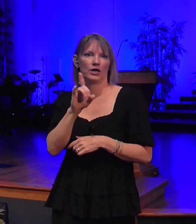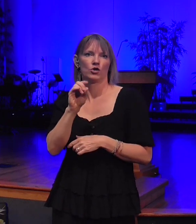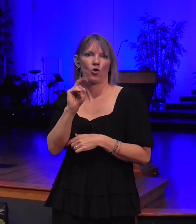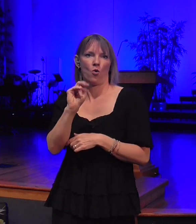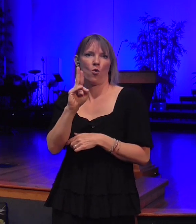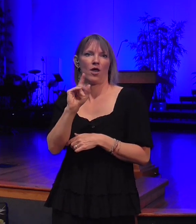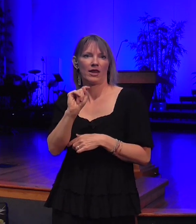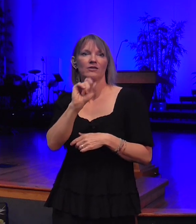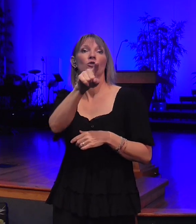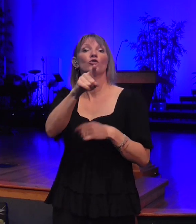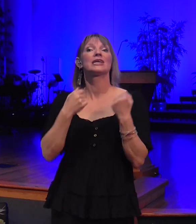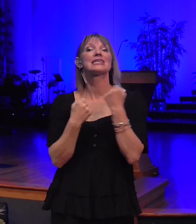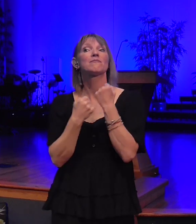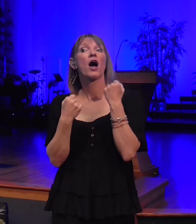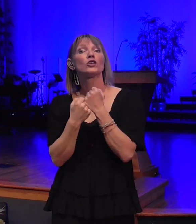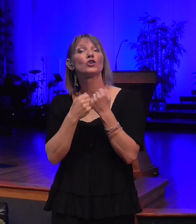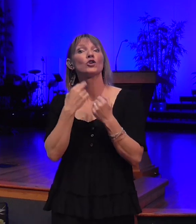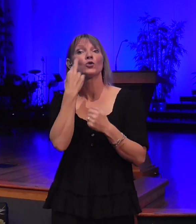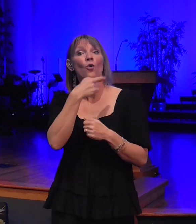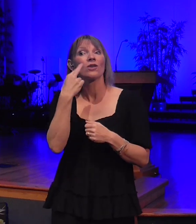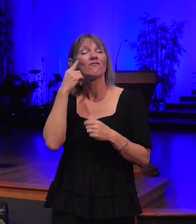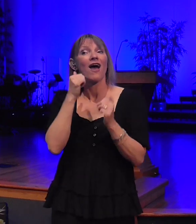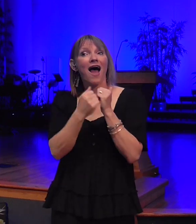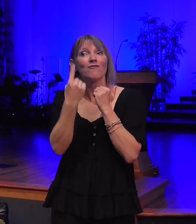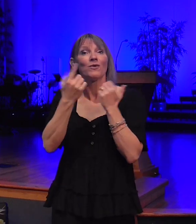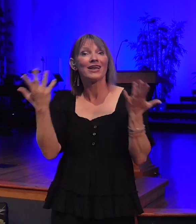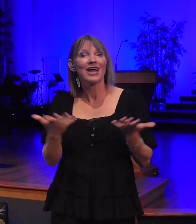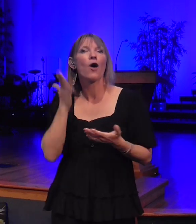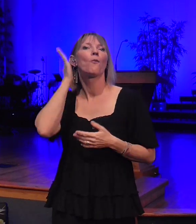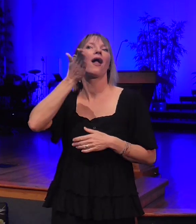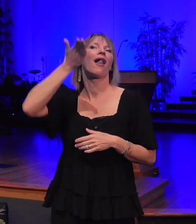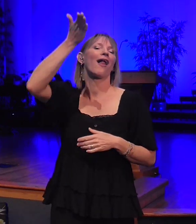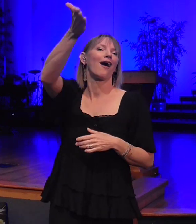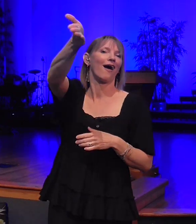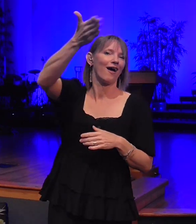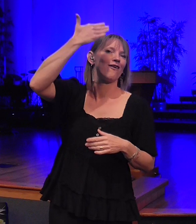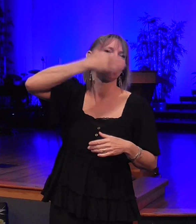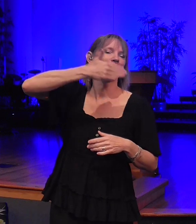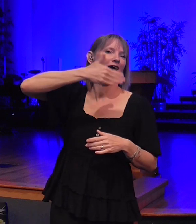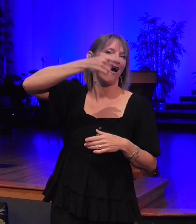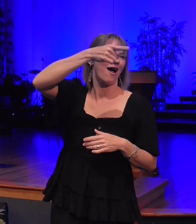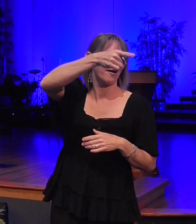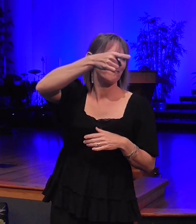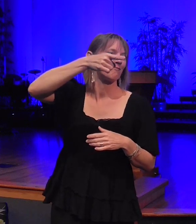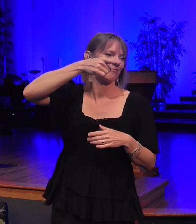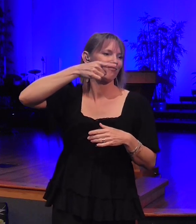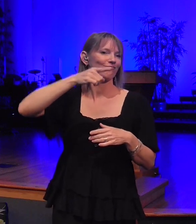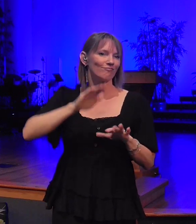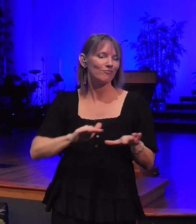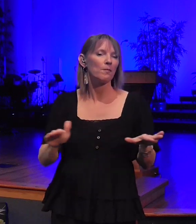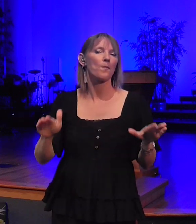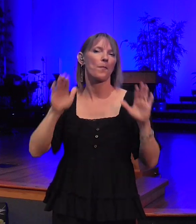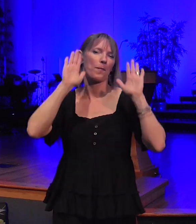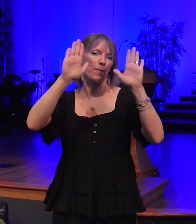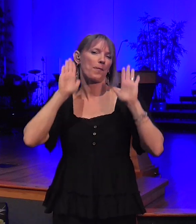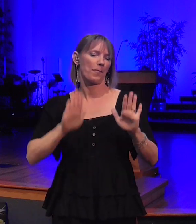for everybody here to go over. They'll be in front of there, and we're so grateful for that, and what a great testament to her dad.